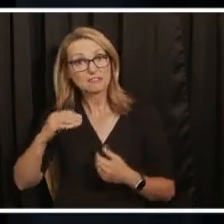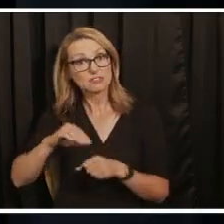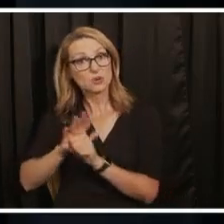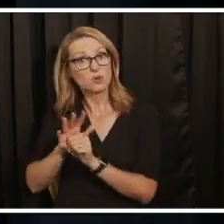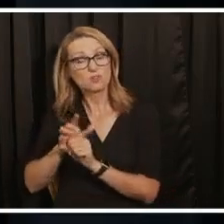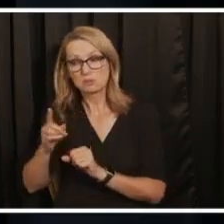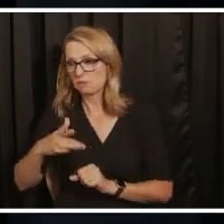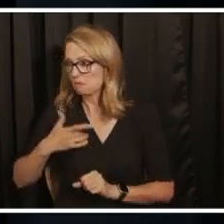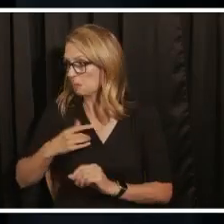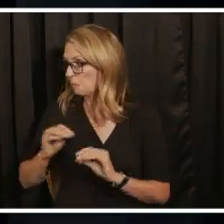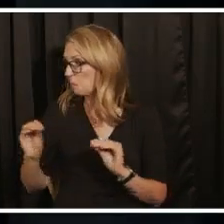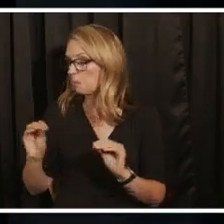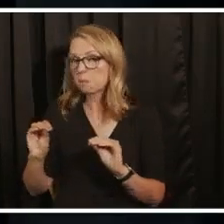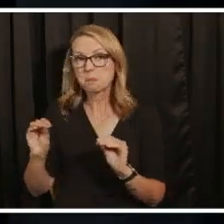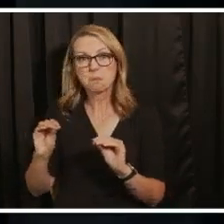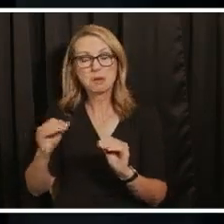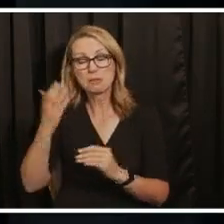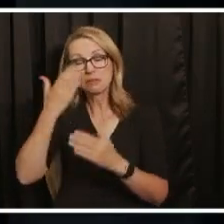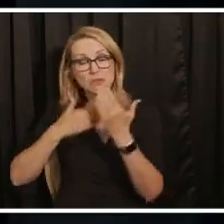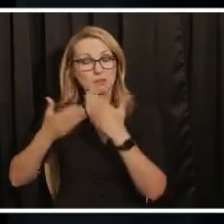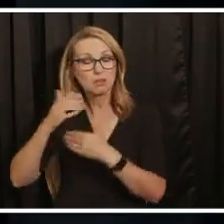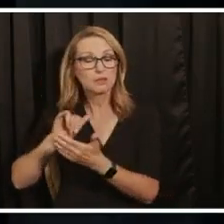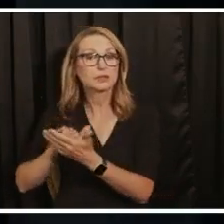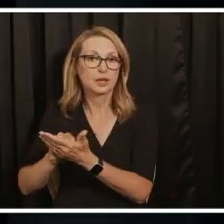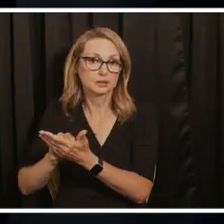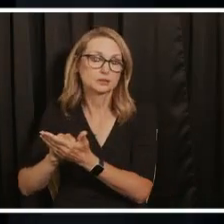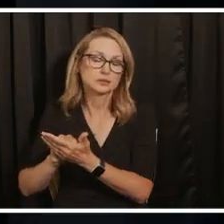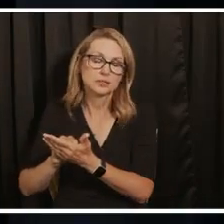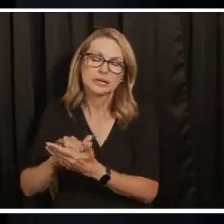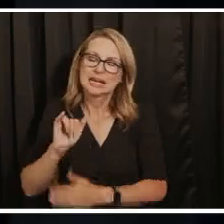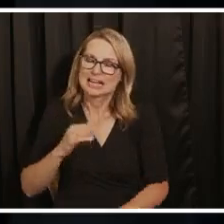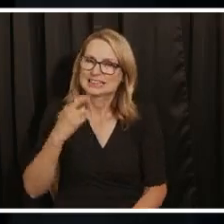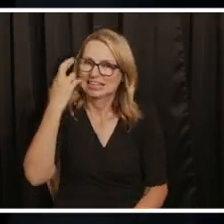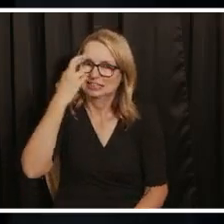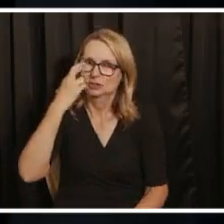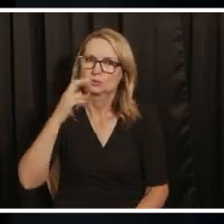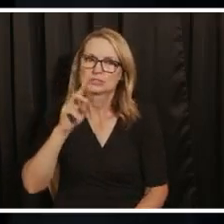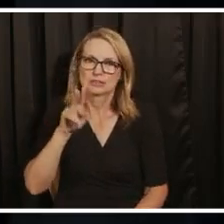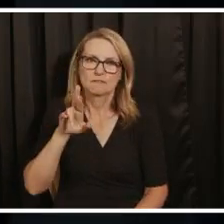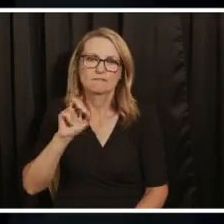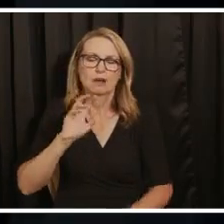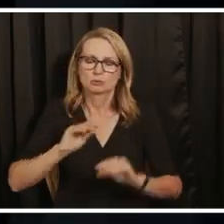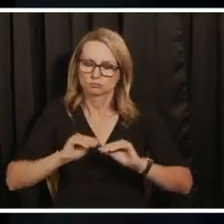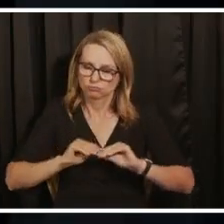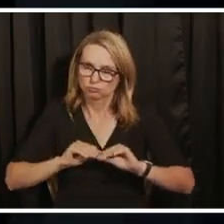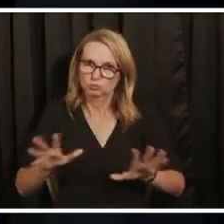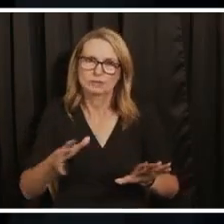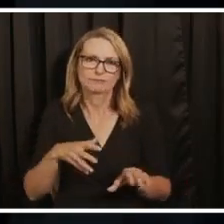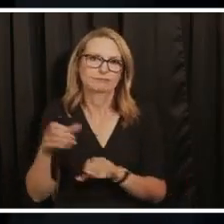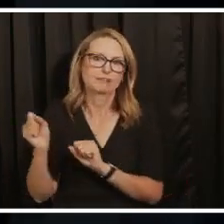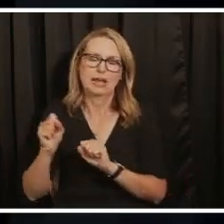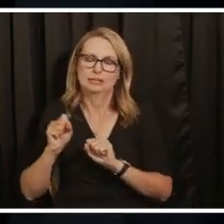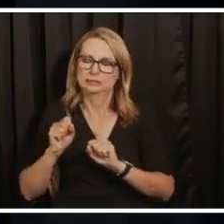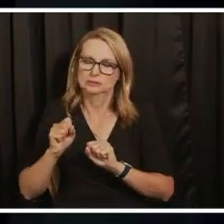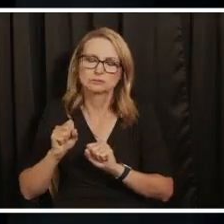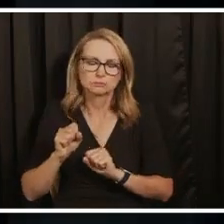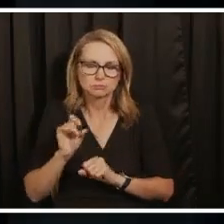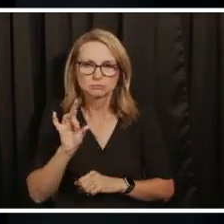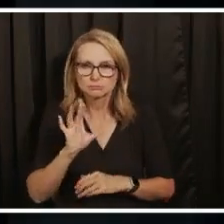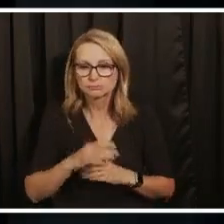or extremely mild symptoms that they miss. So that's one of the reasons this virus spreads so effectively and